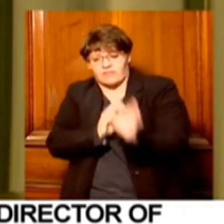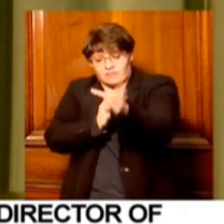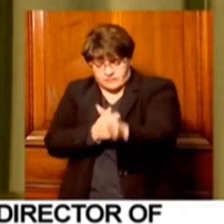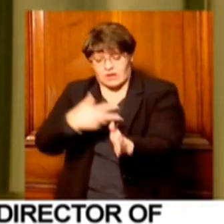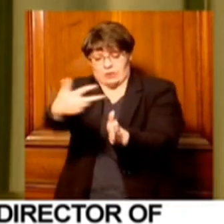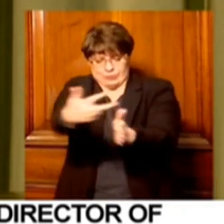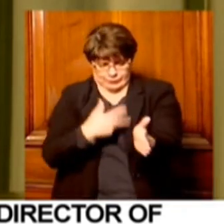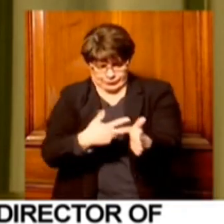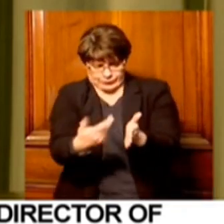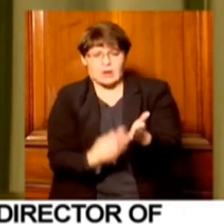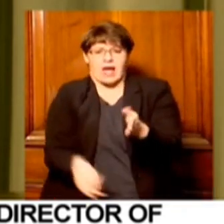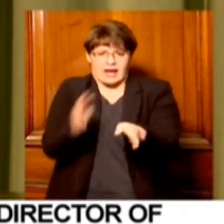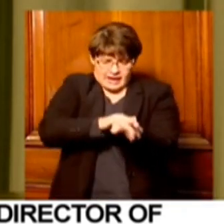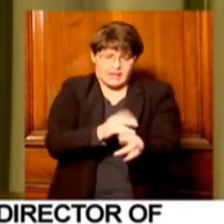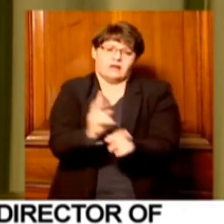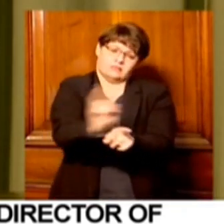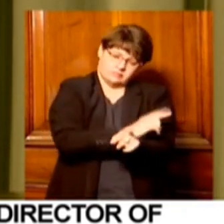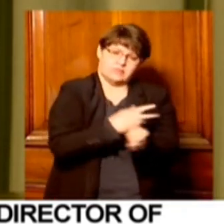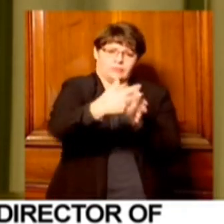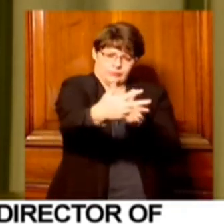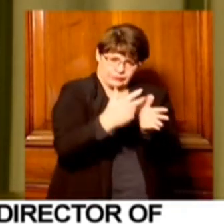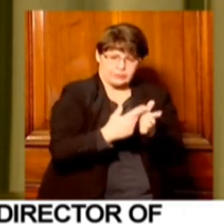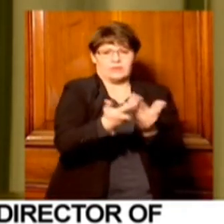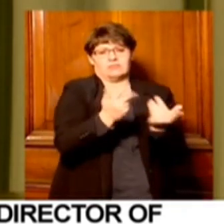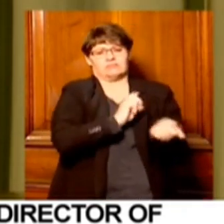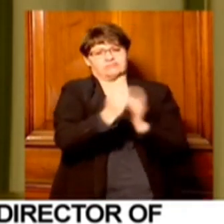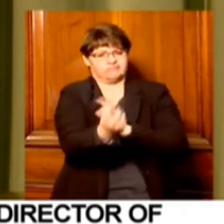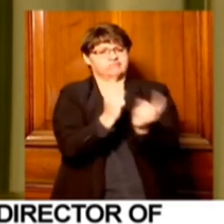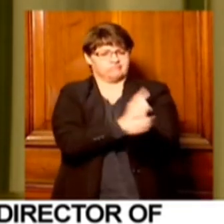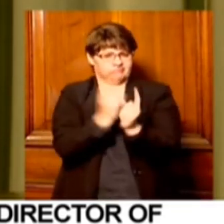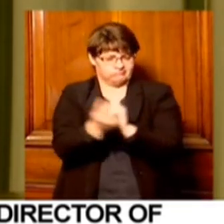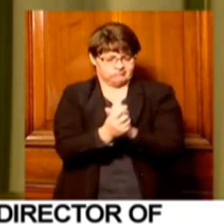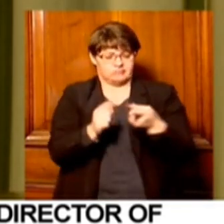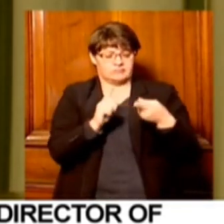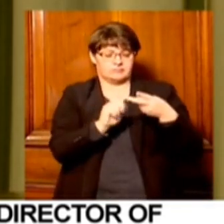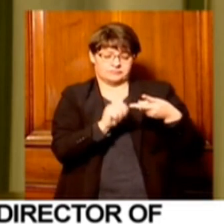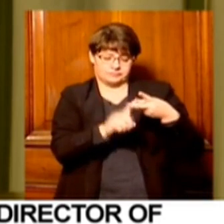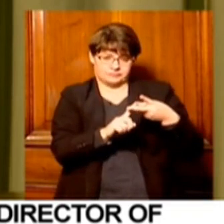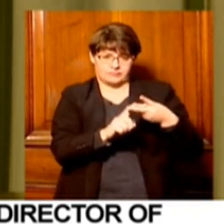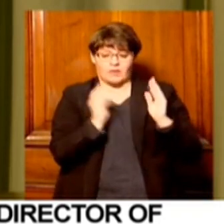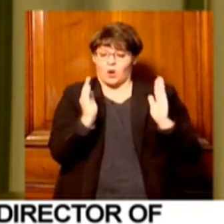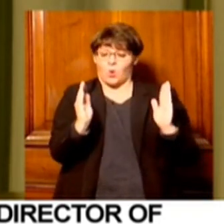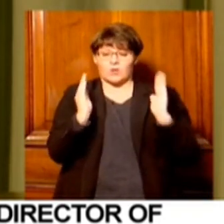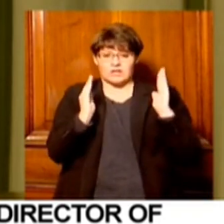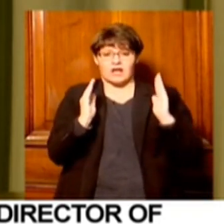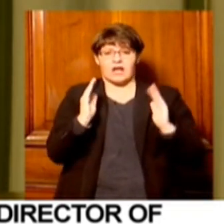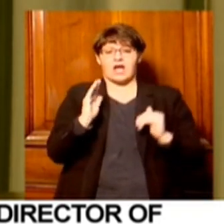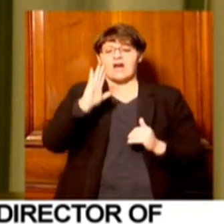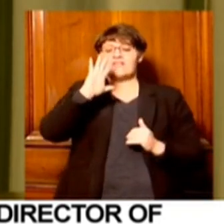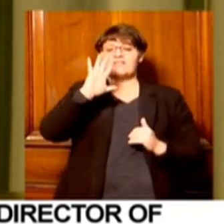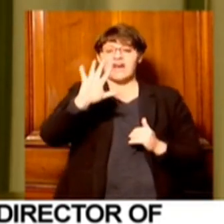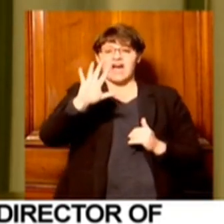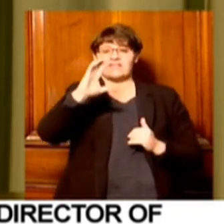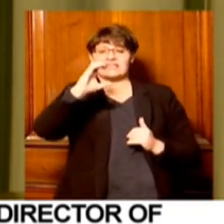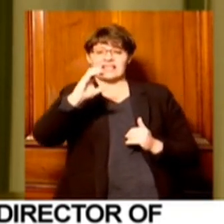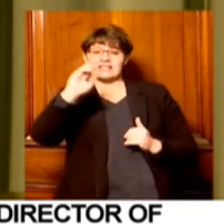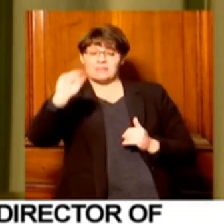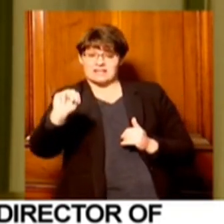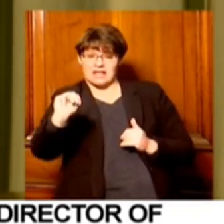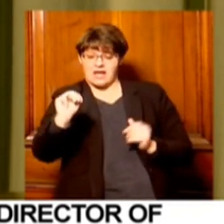passengers. All public transport vehicles' windows must be kept at 5%, at